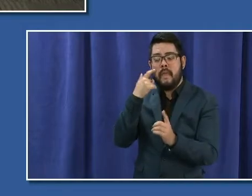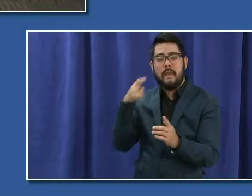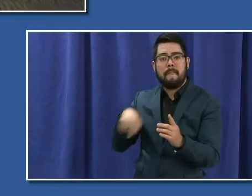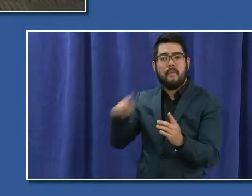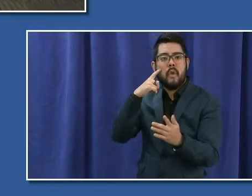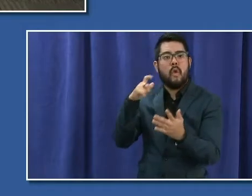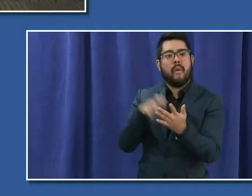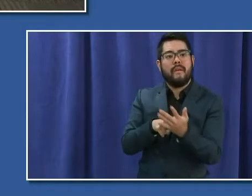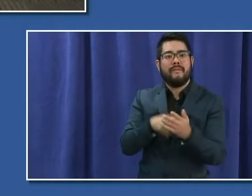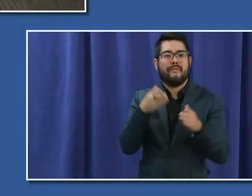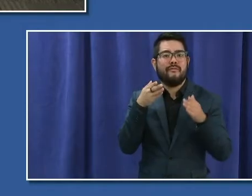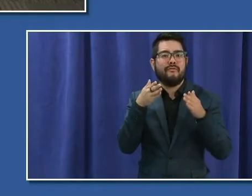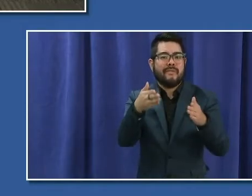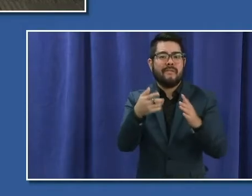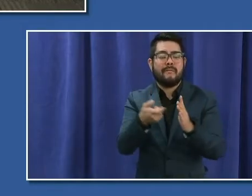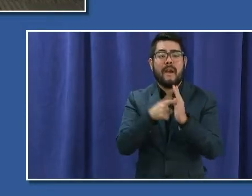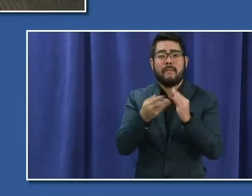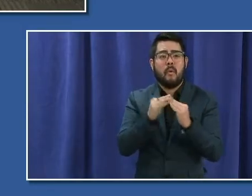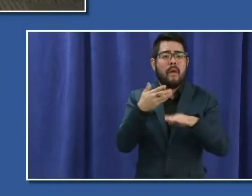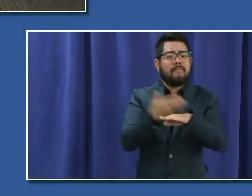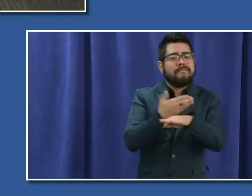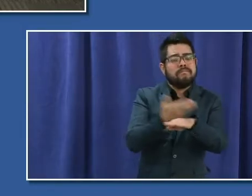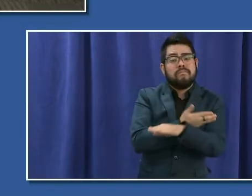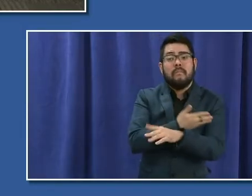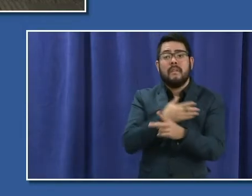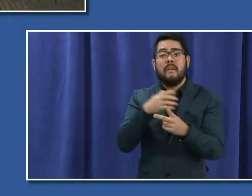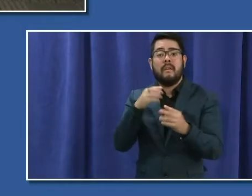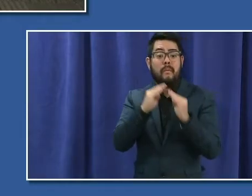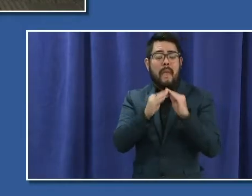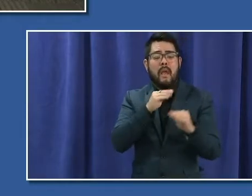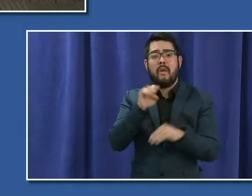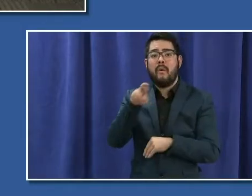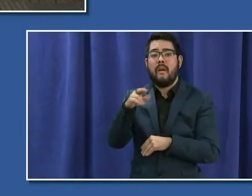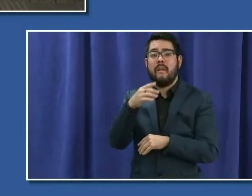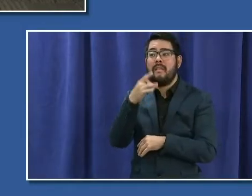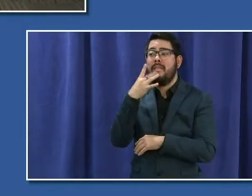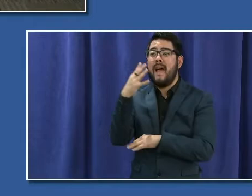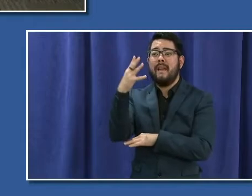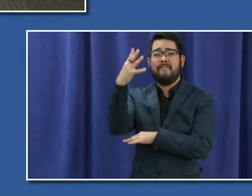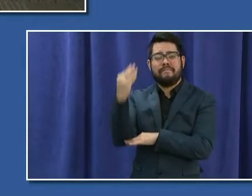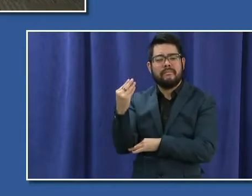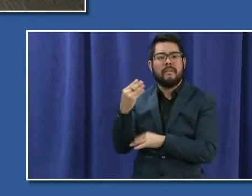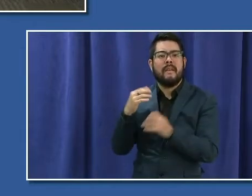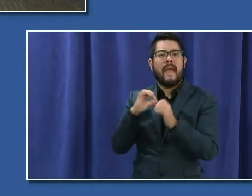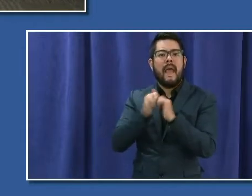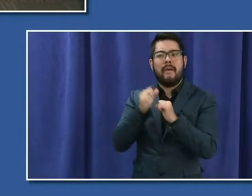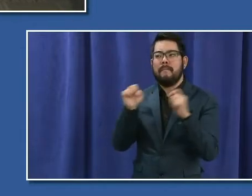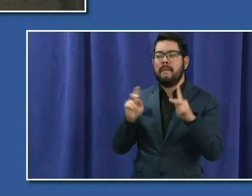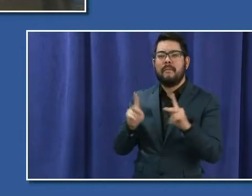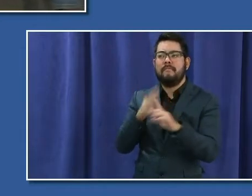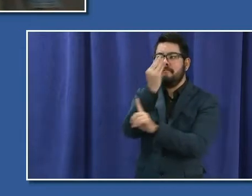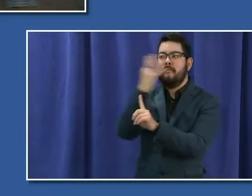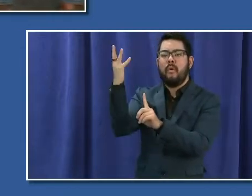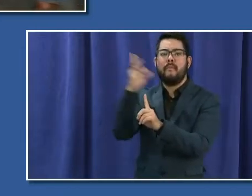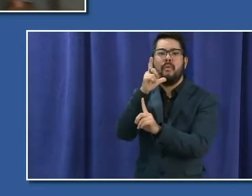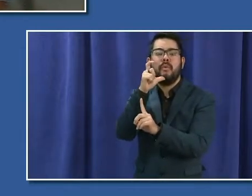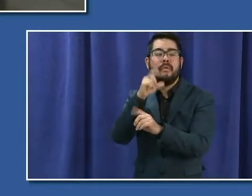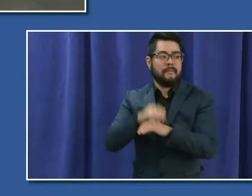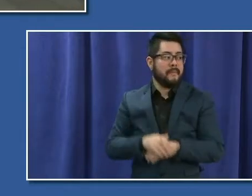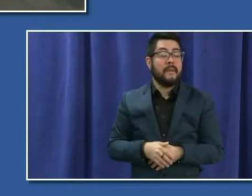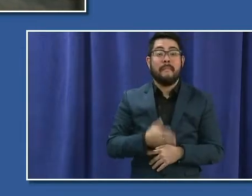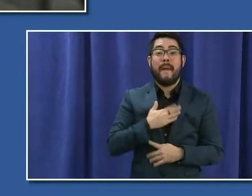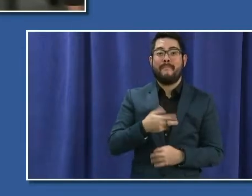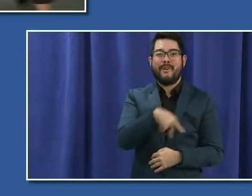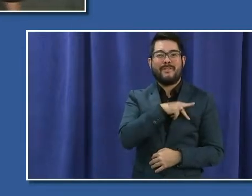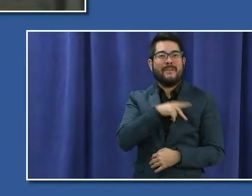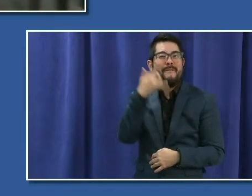are needing repair or a street light is out, where's the best way to send that information? All right, I'm going to hand out my personal number right